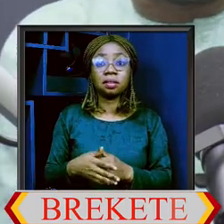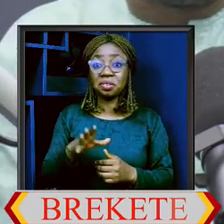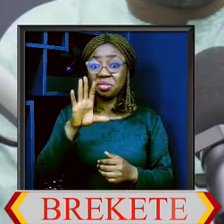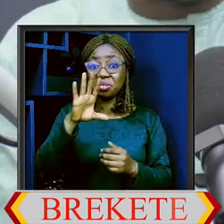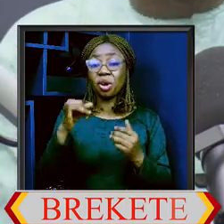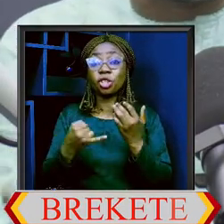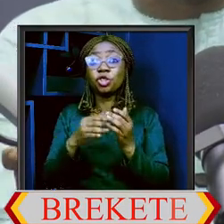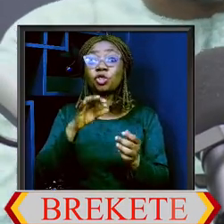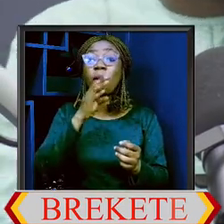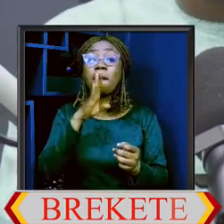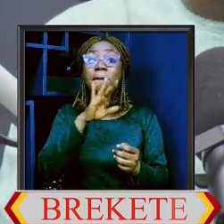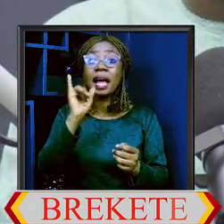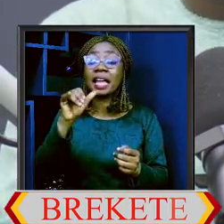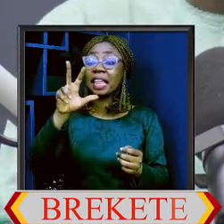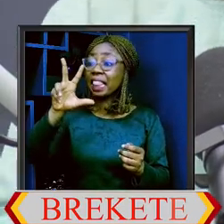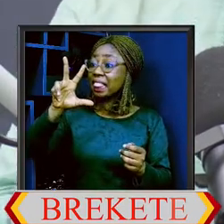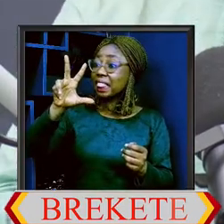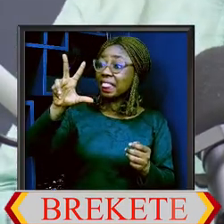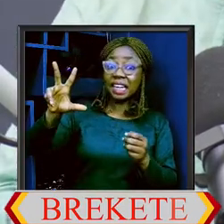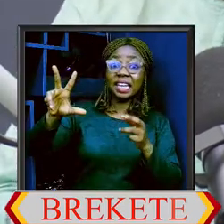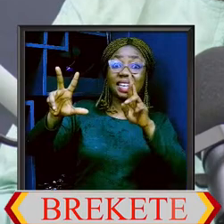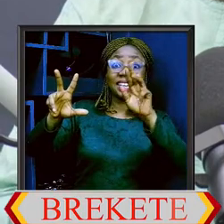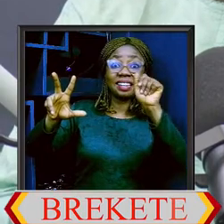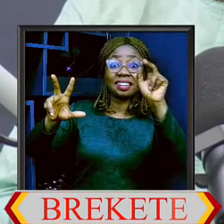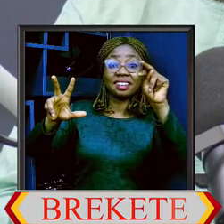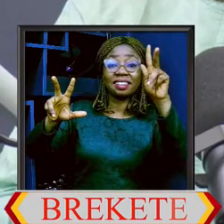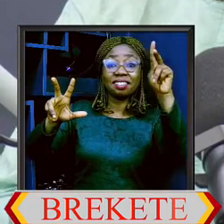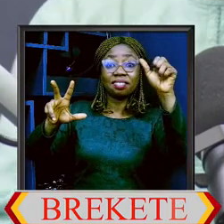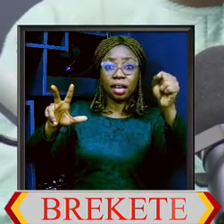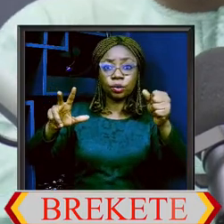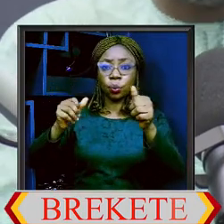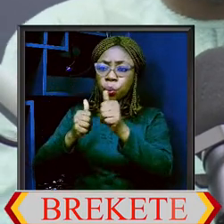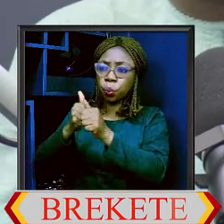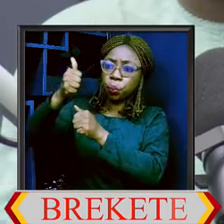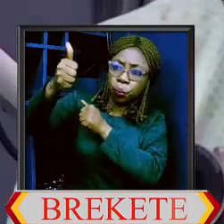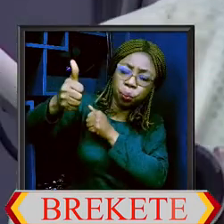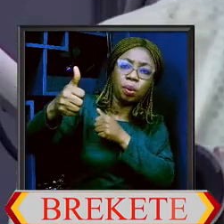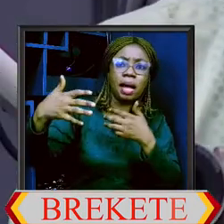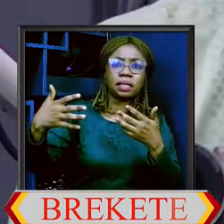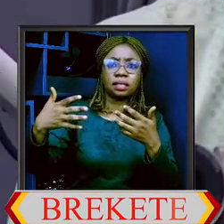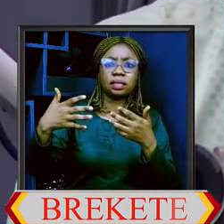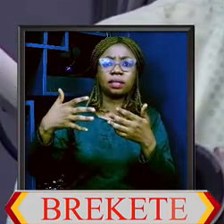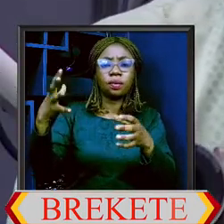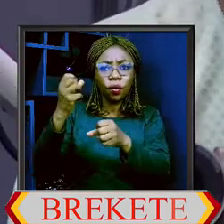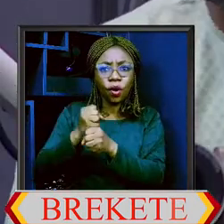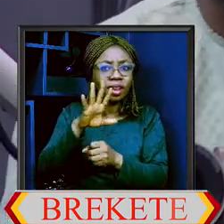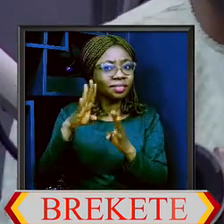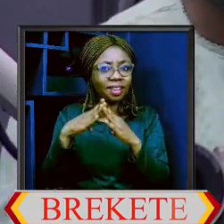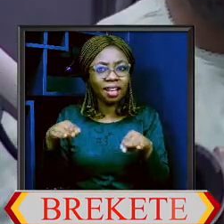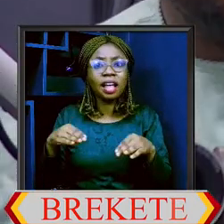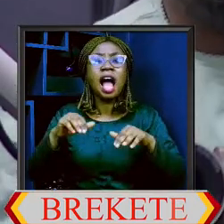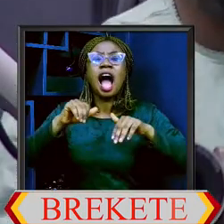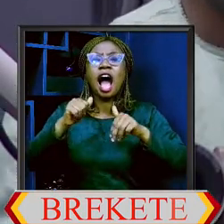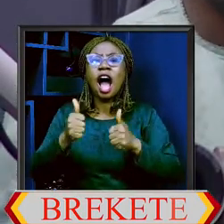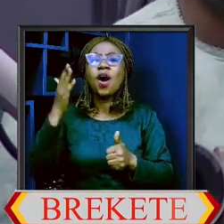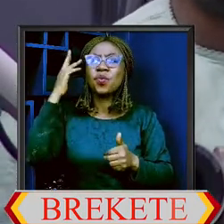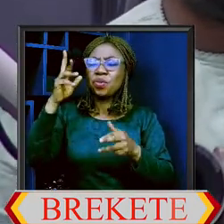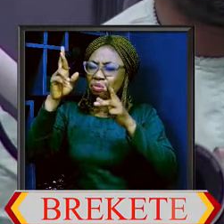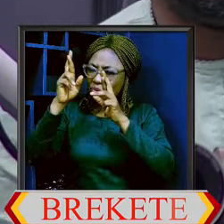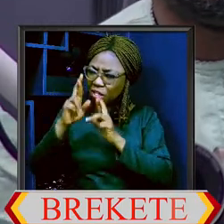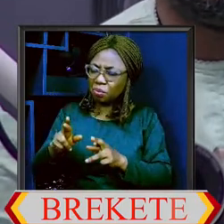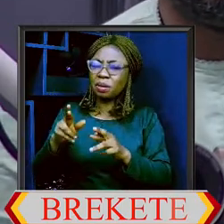three steps by three ranks they chance you and they allowed it how respect go for